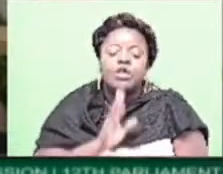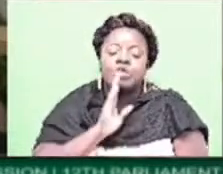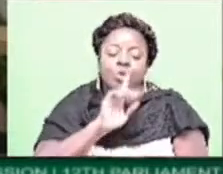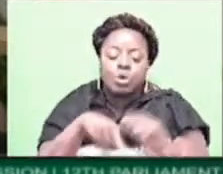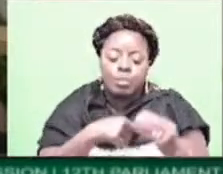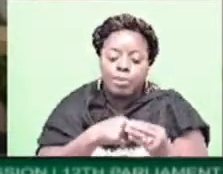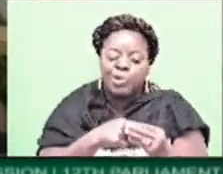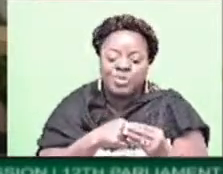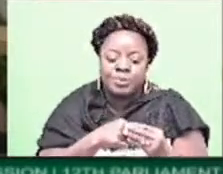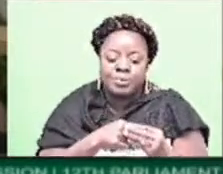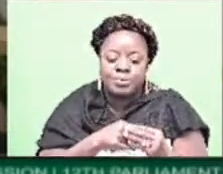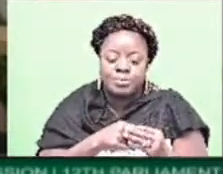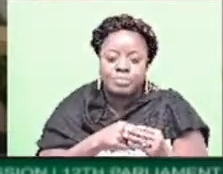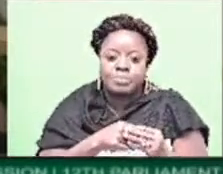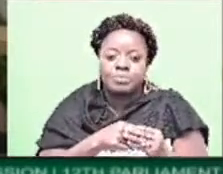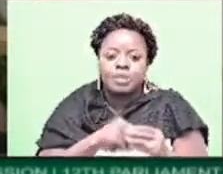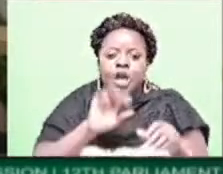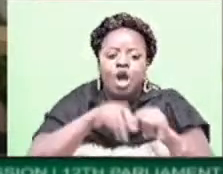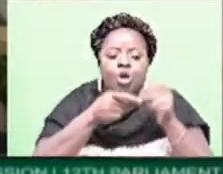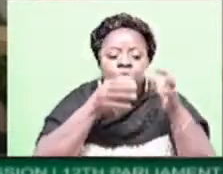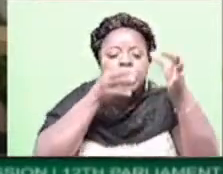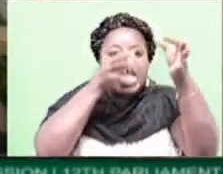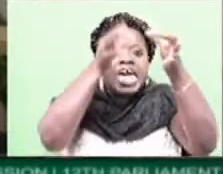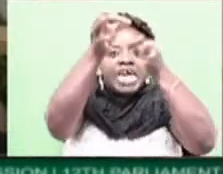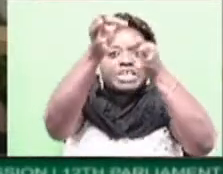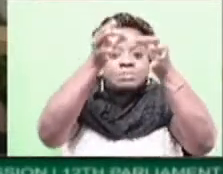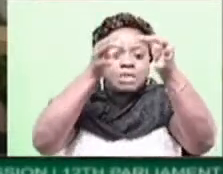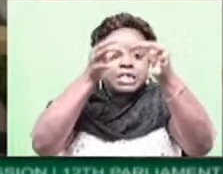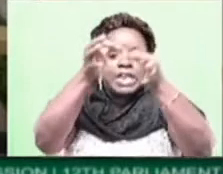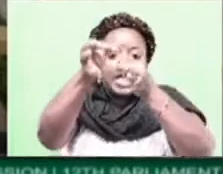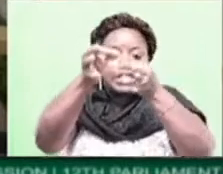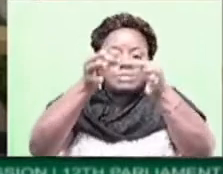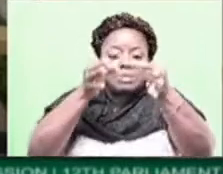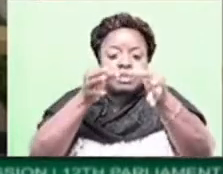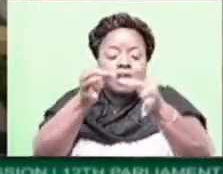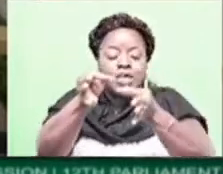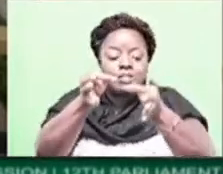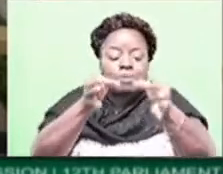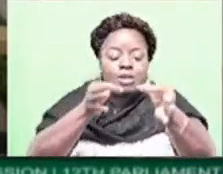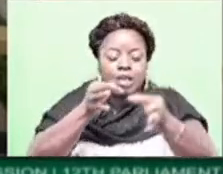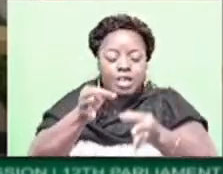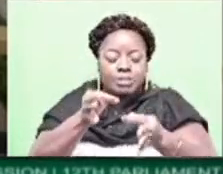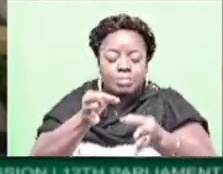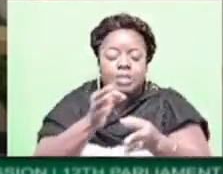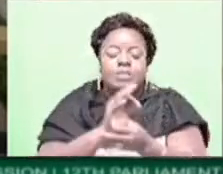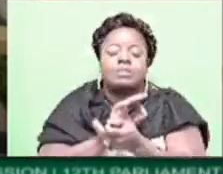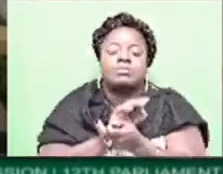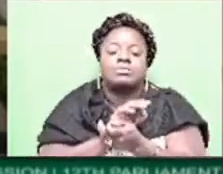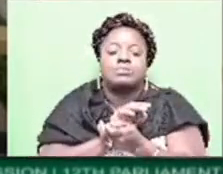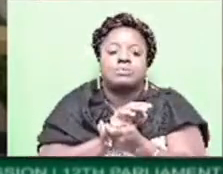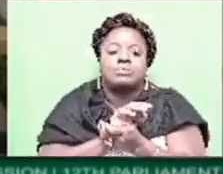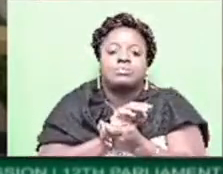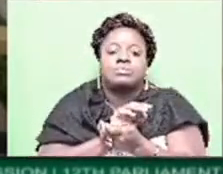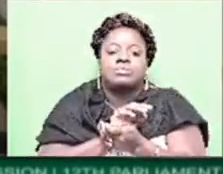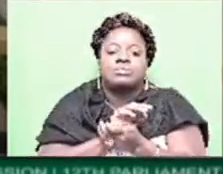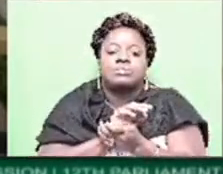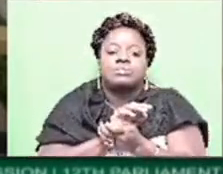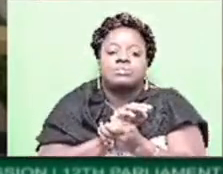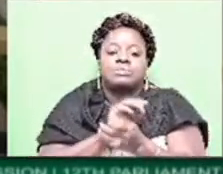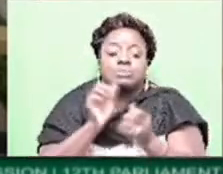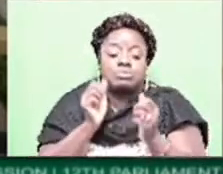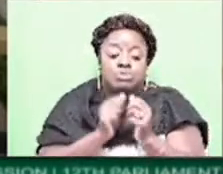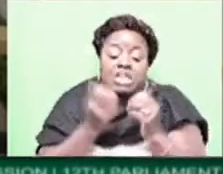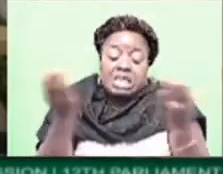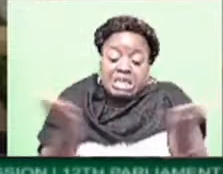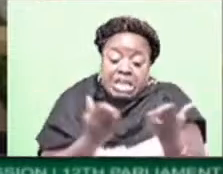of the breakdown, and the Honourable Attorney General spoke to it with respect to our circumstance here in Trinidad